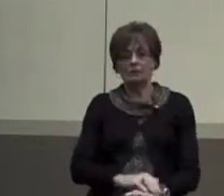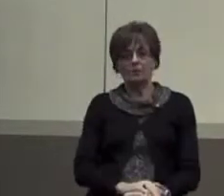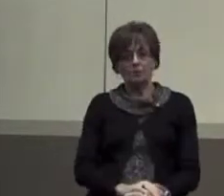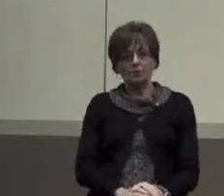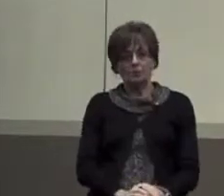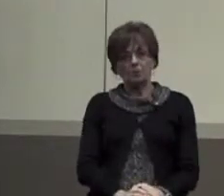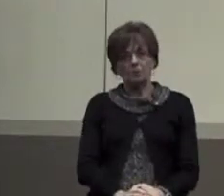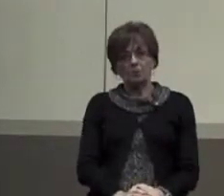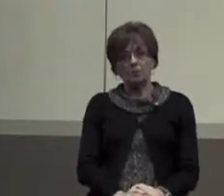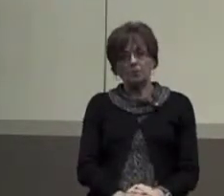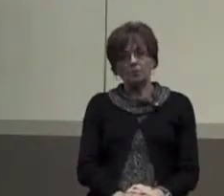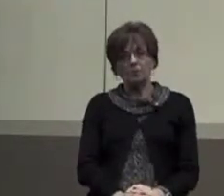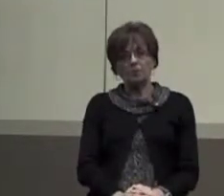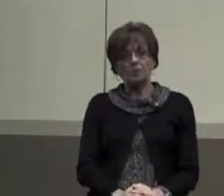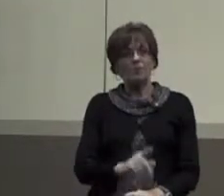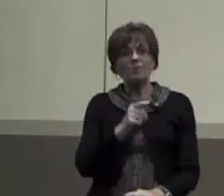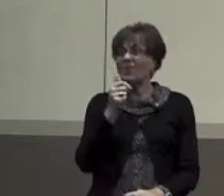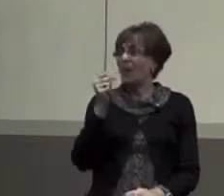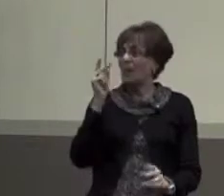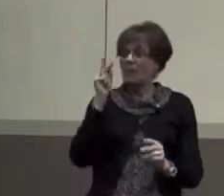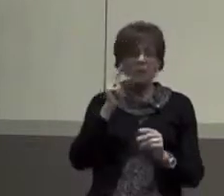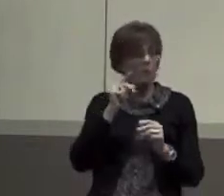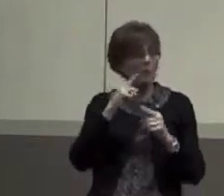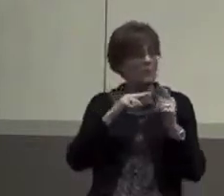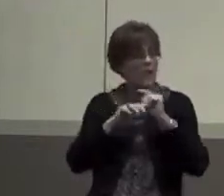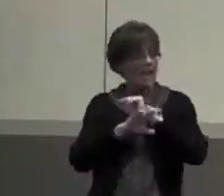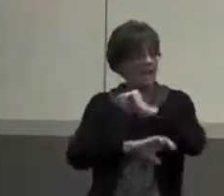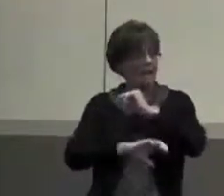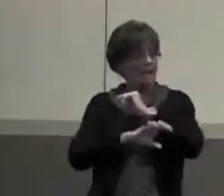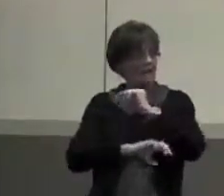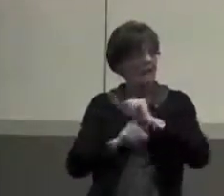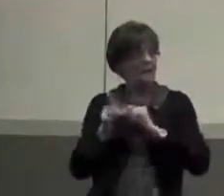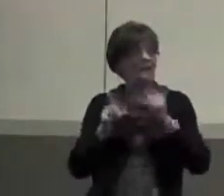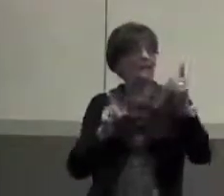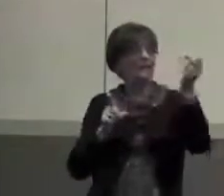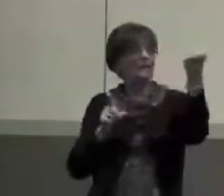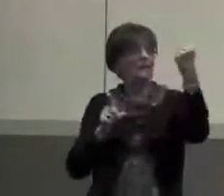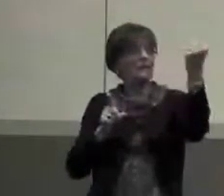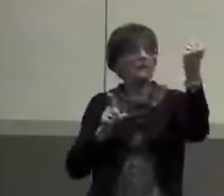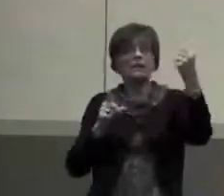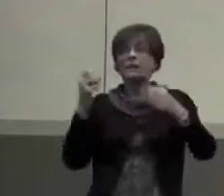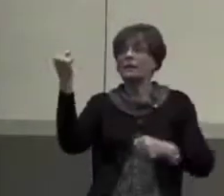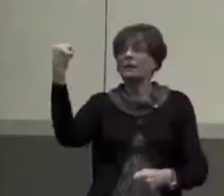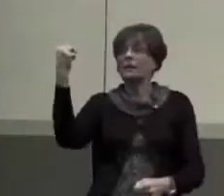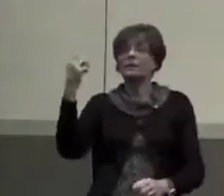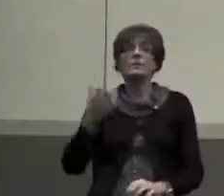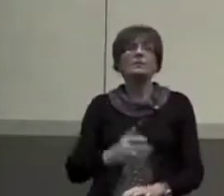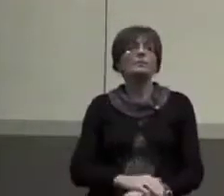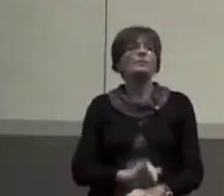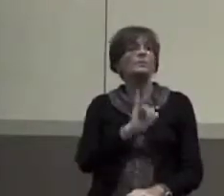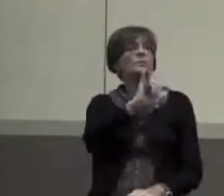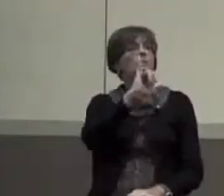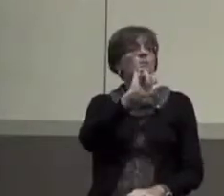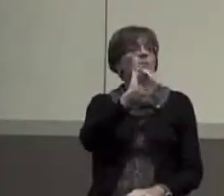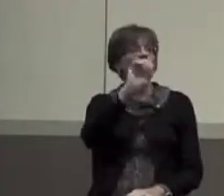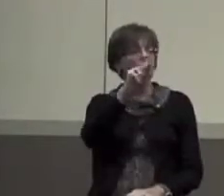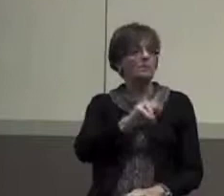Yeah. Do other people sign consequence like that? Yeah? Oh, okay.